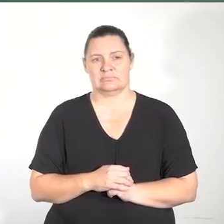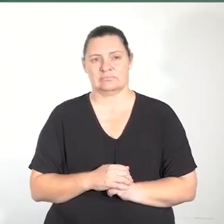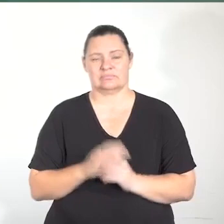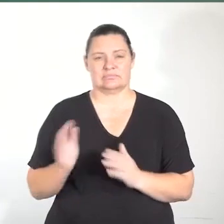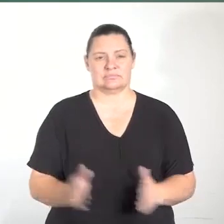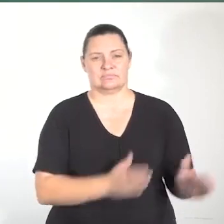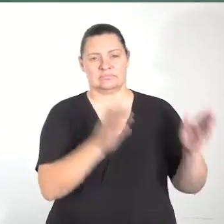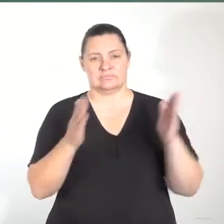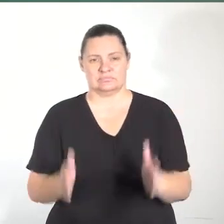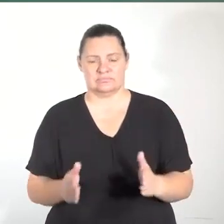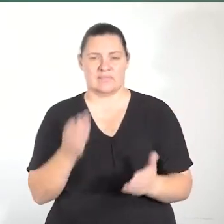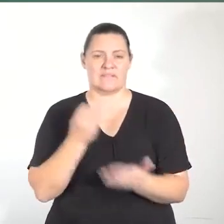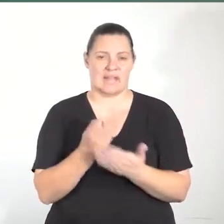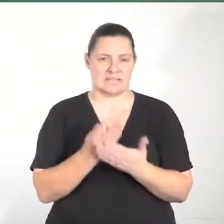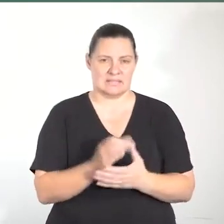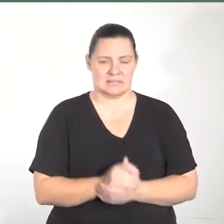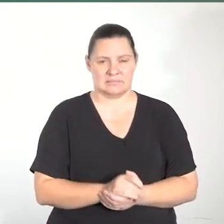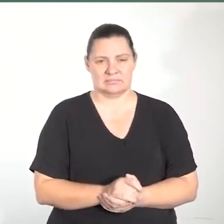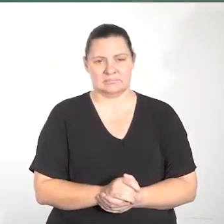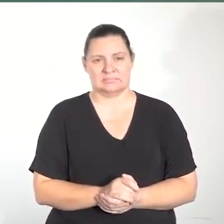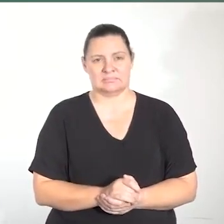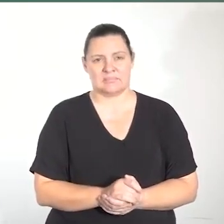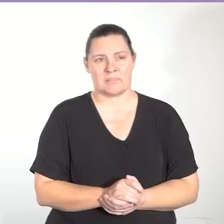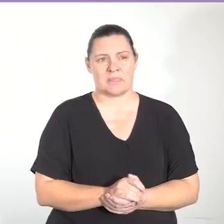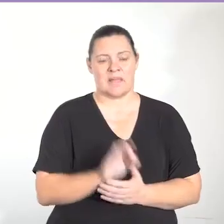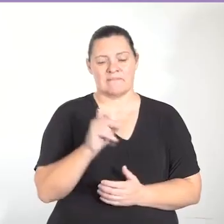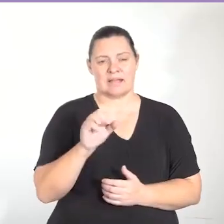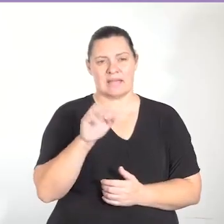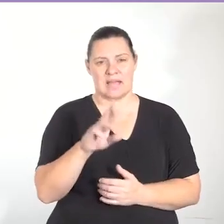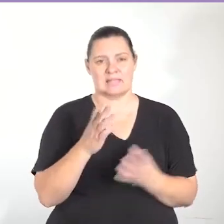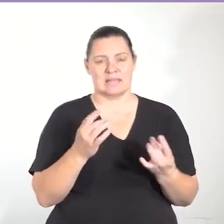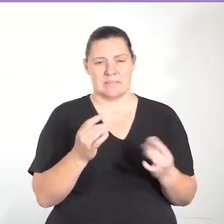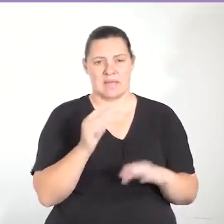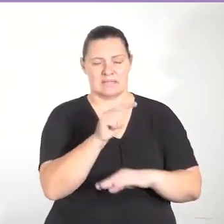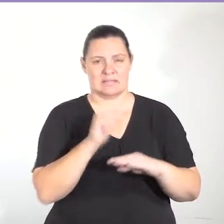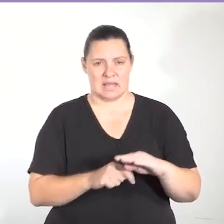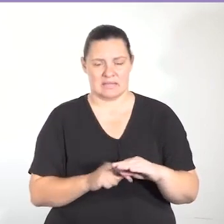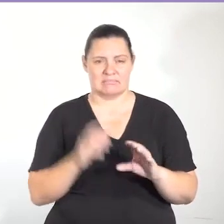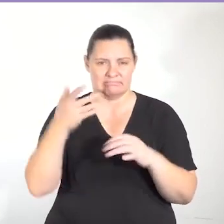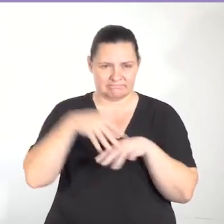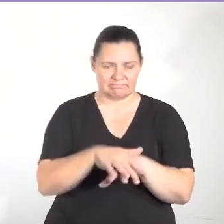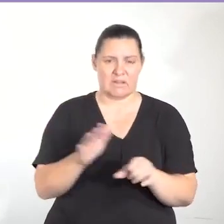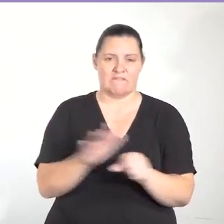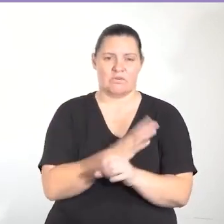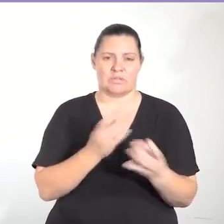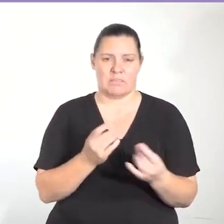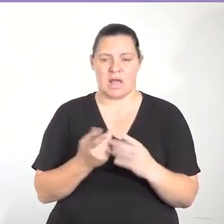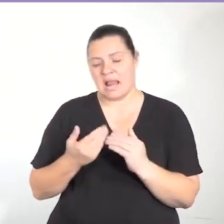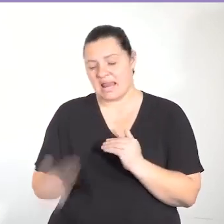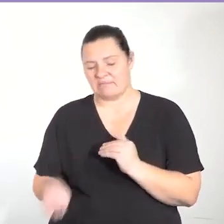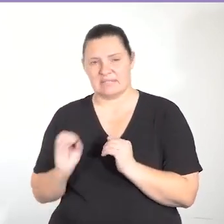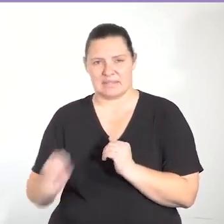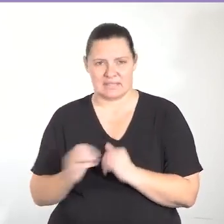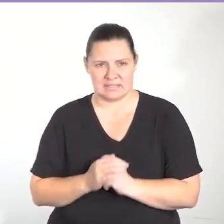on to the factors. So a factor is a number that divides exactly into a whole number with